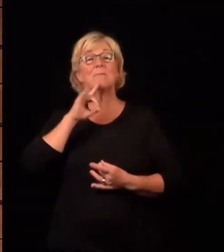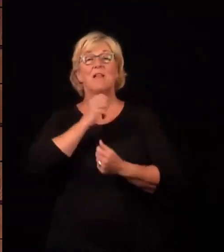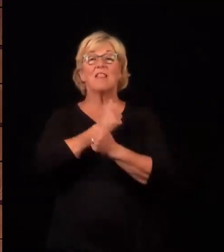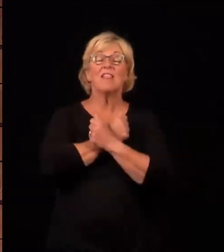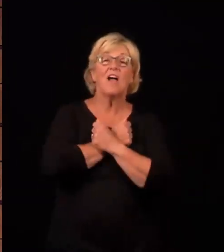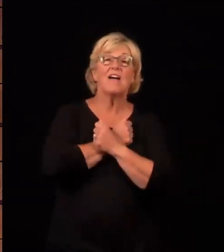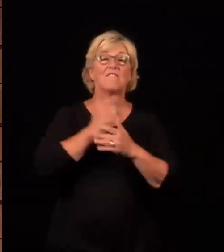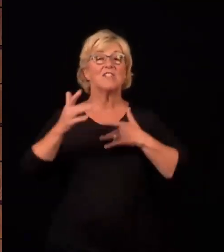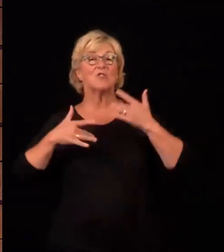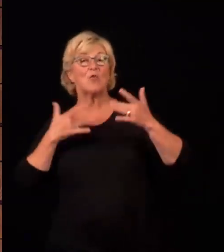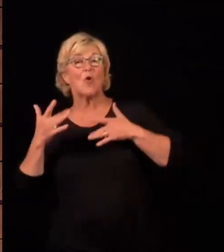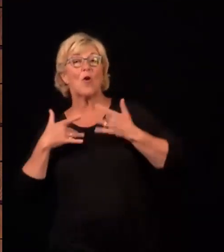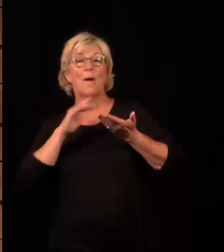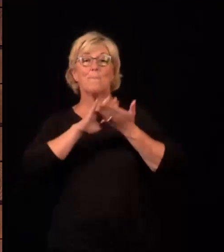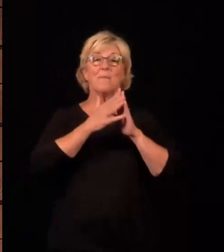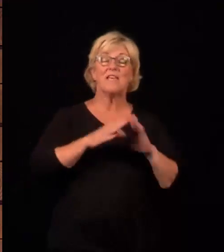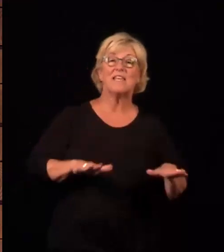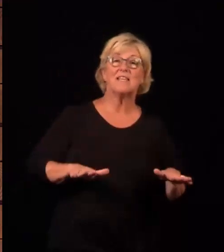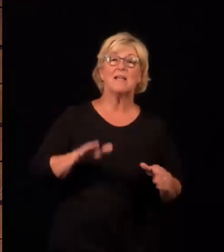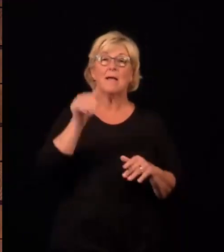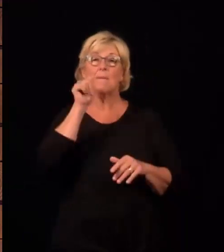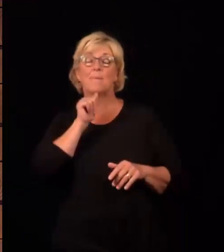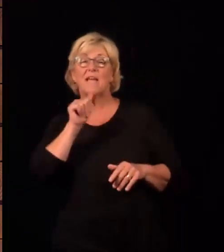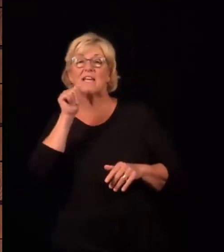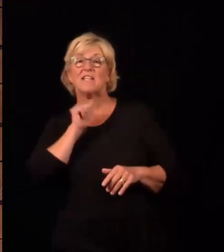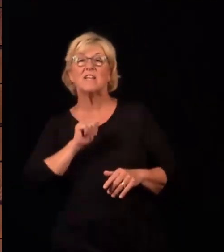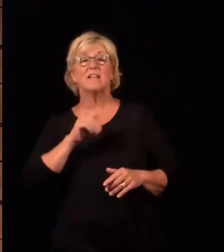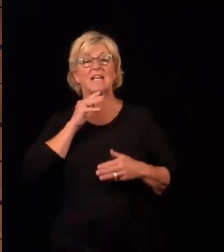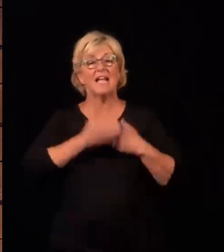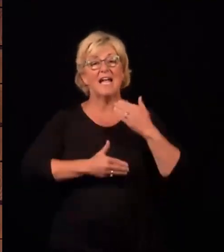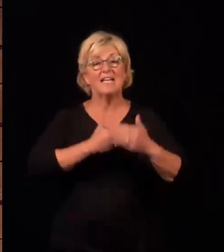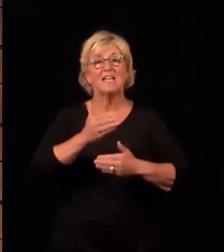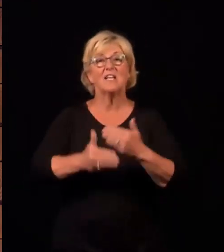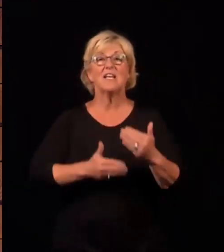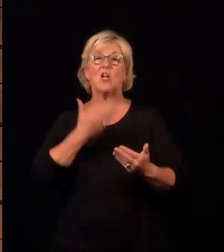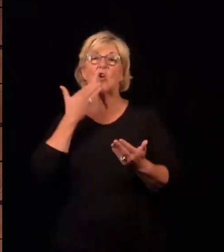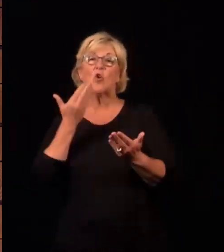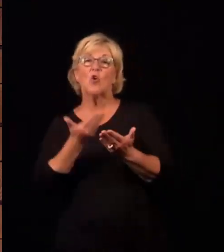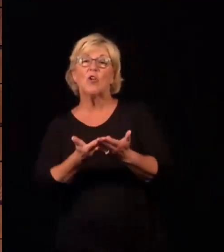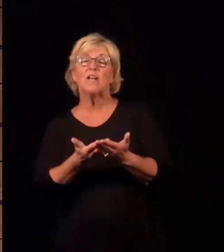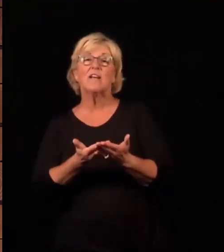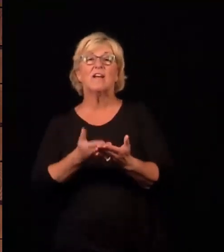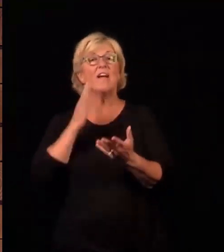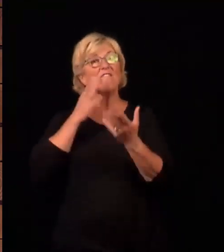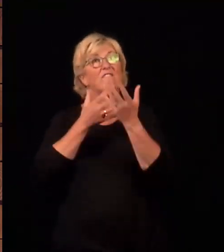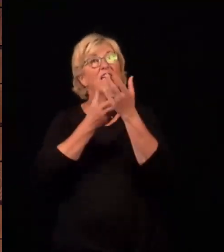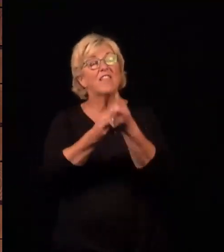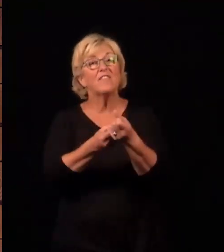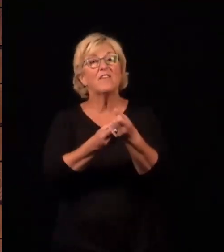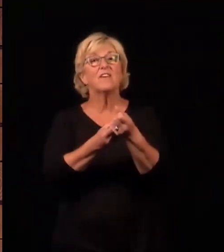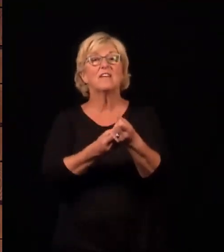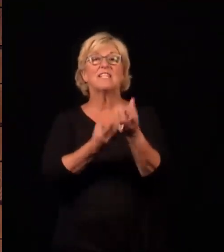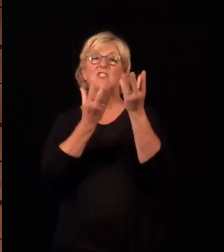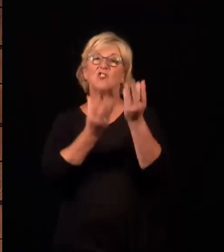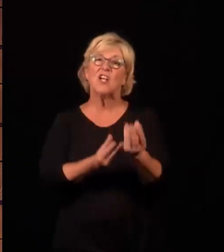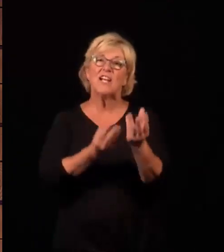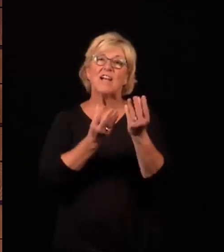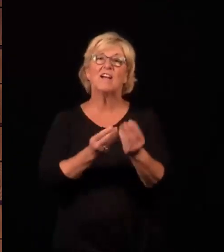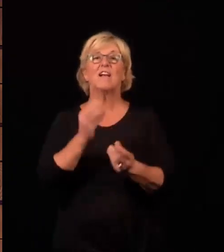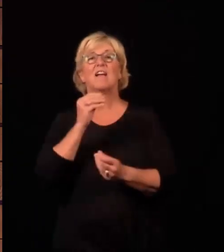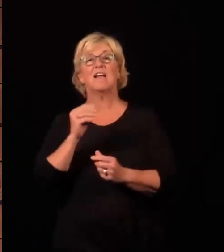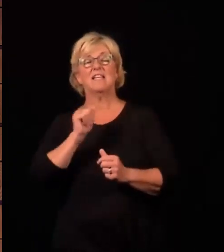love, joy, peace, patience, kindness, goodness, faithfulness, gentleness,